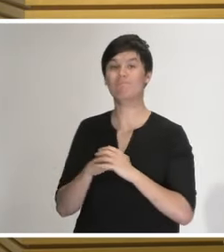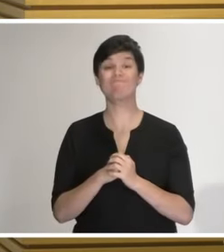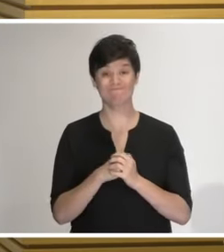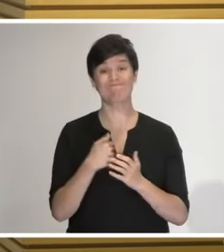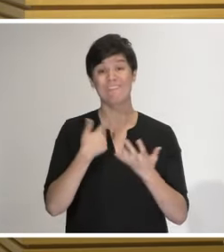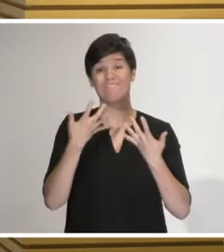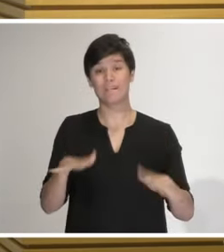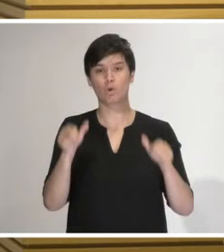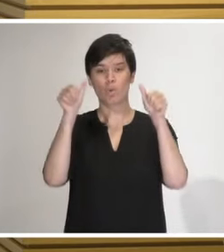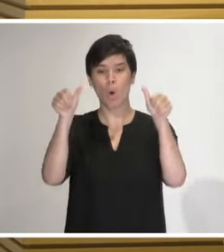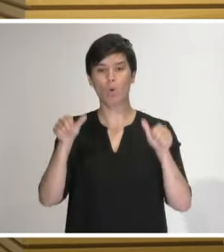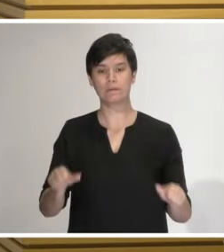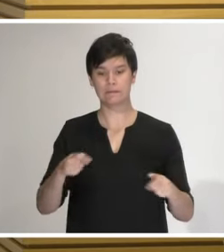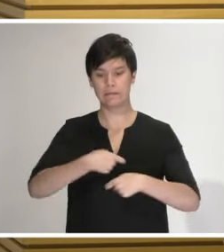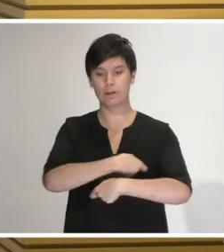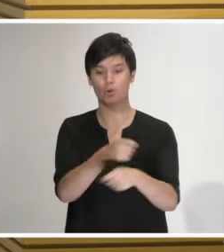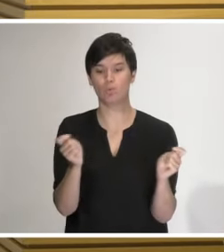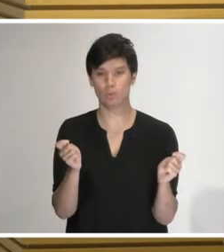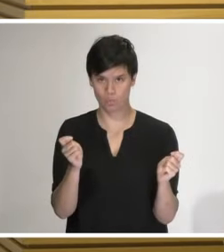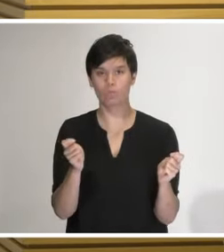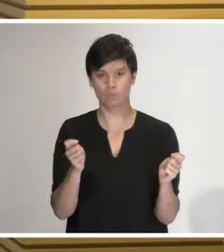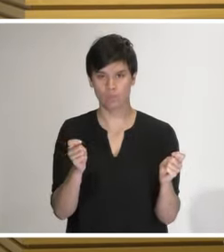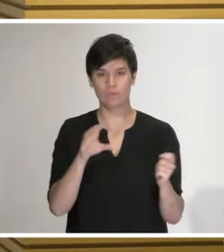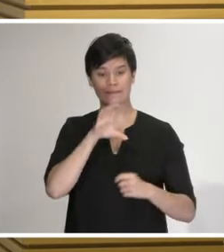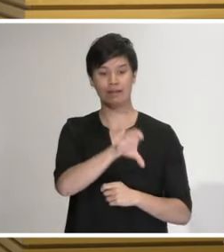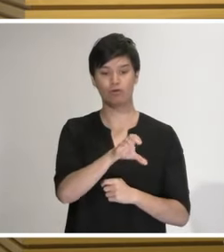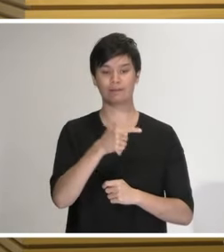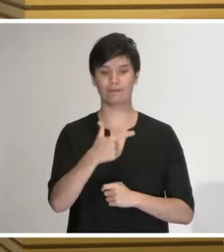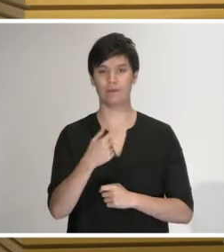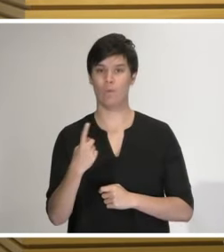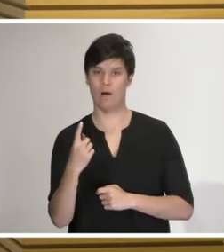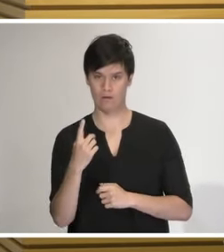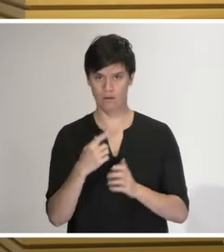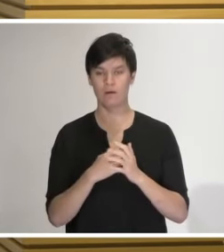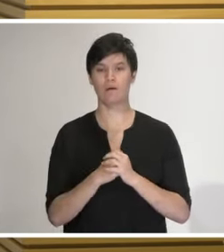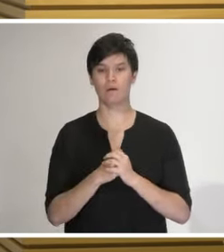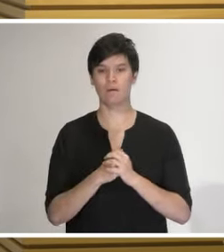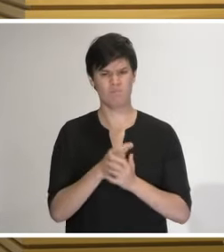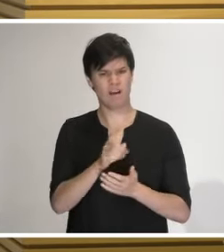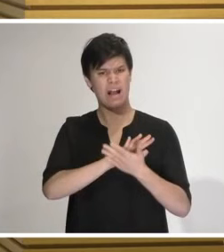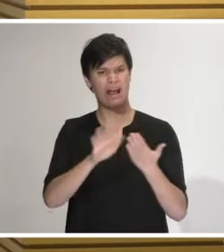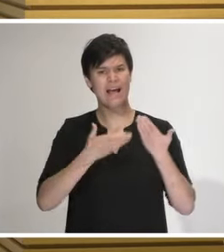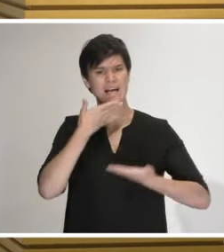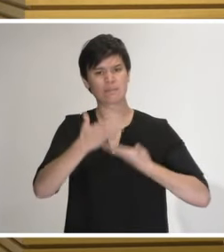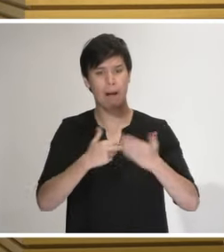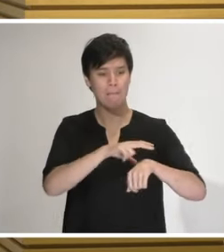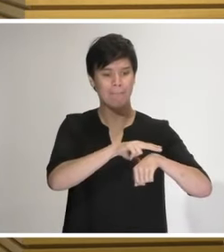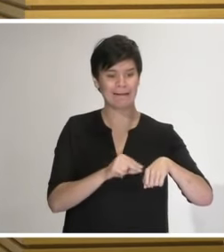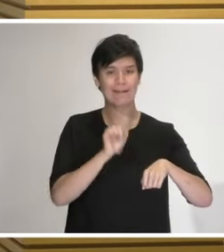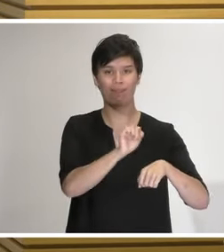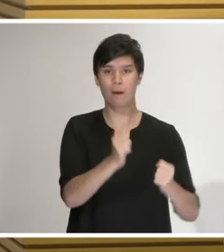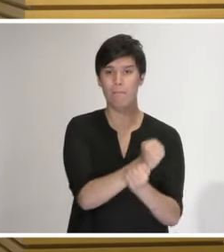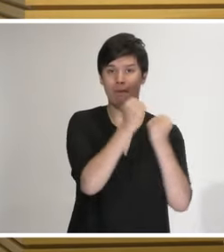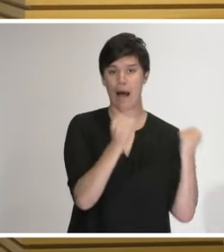issued, it's really clear about what the expectations are on people and what the powers are of both medical officers of health and of the police to be able